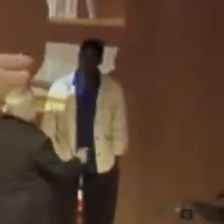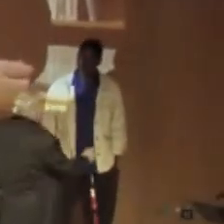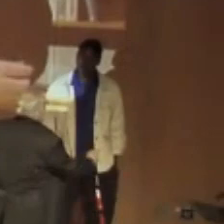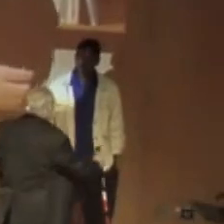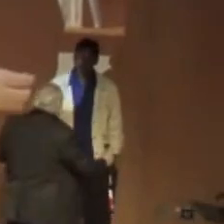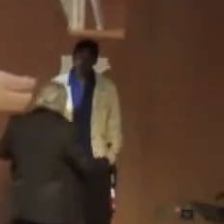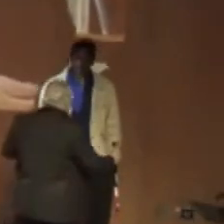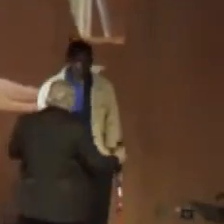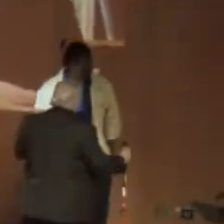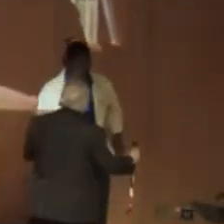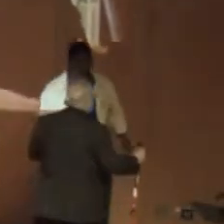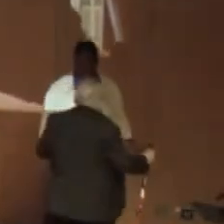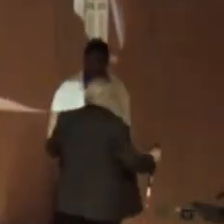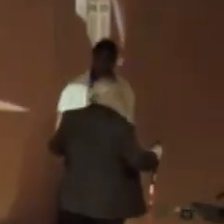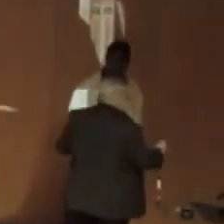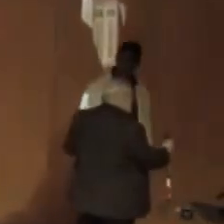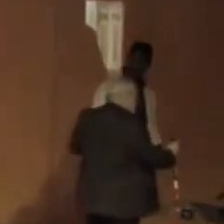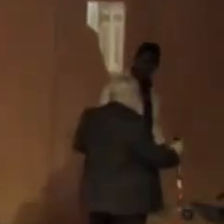I